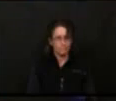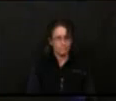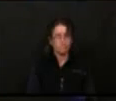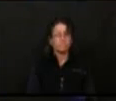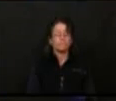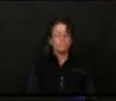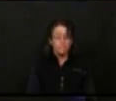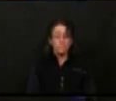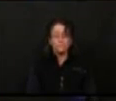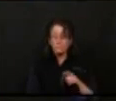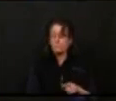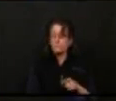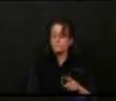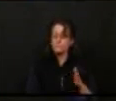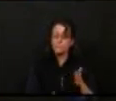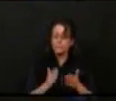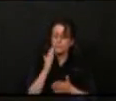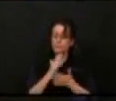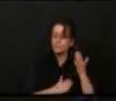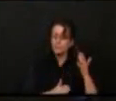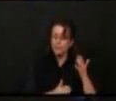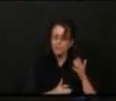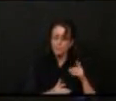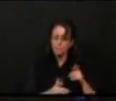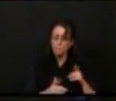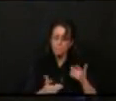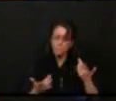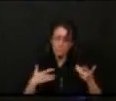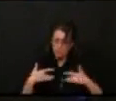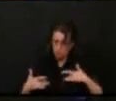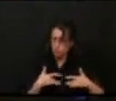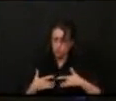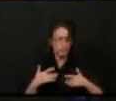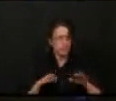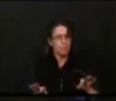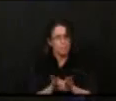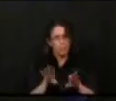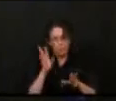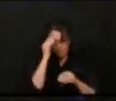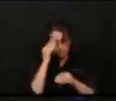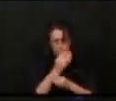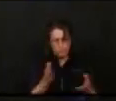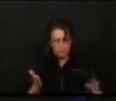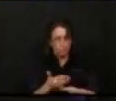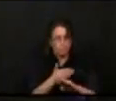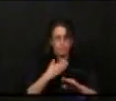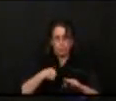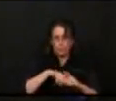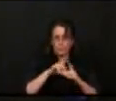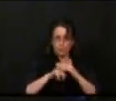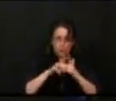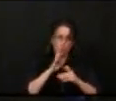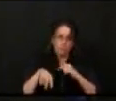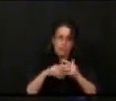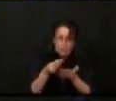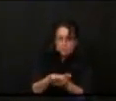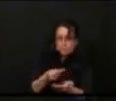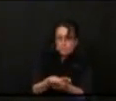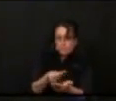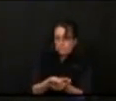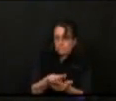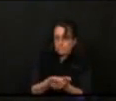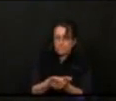to be highlighted as we begin the discussion of this year's budget. First of all,